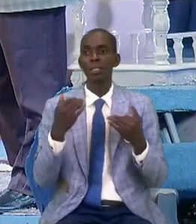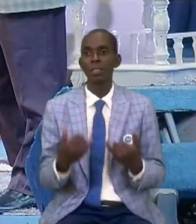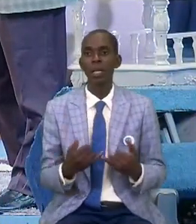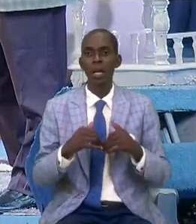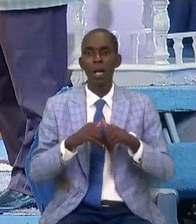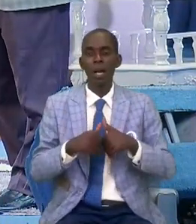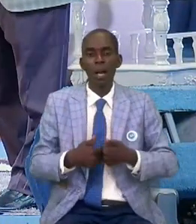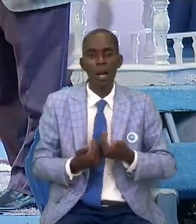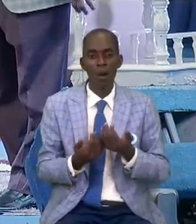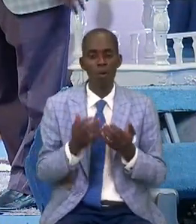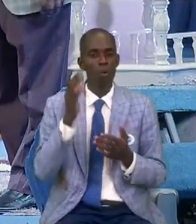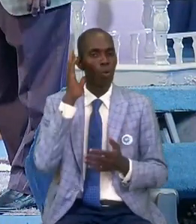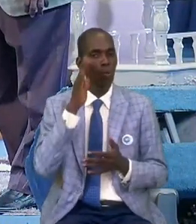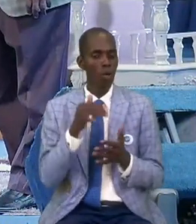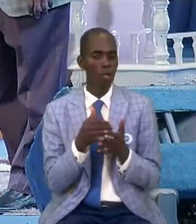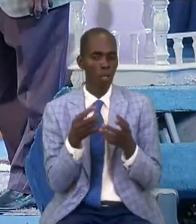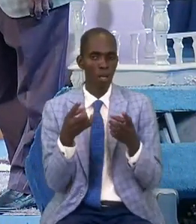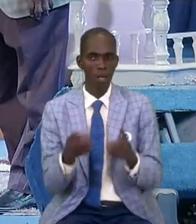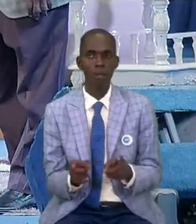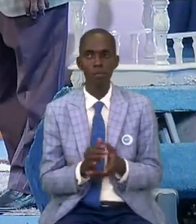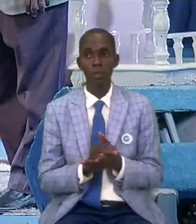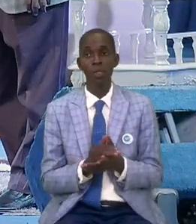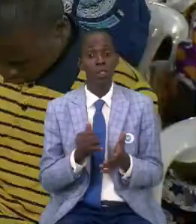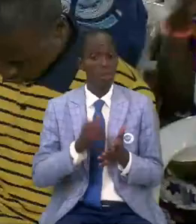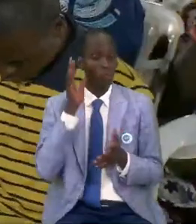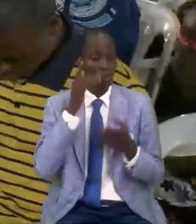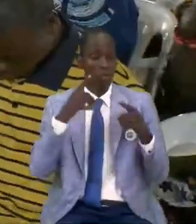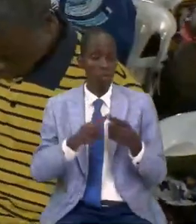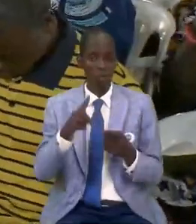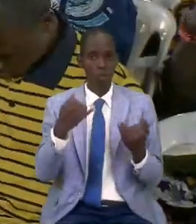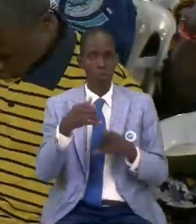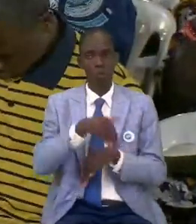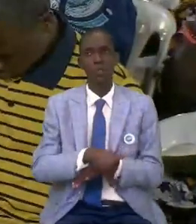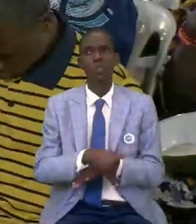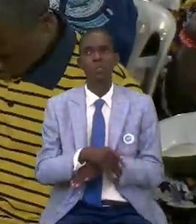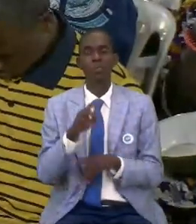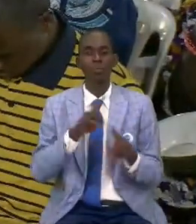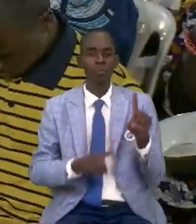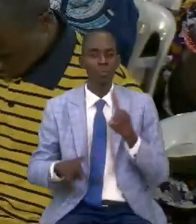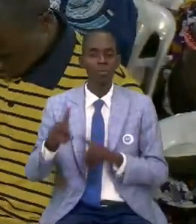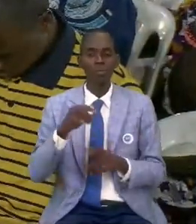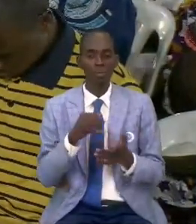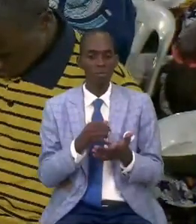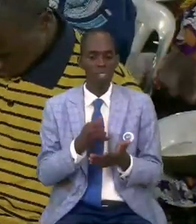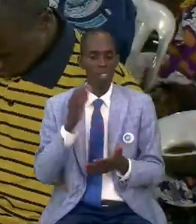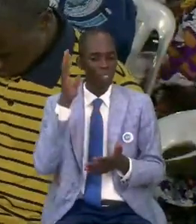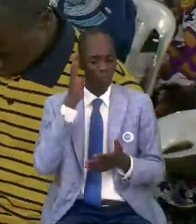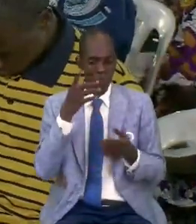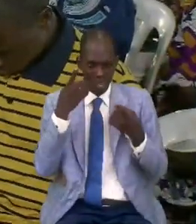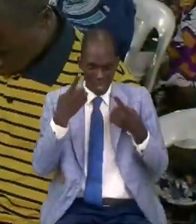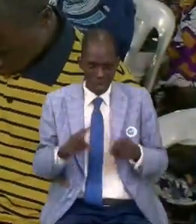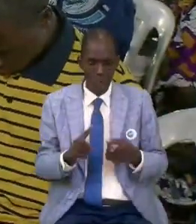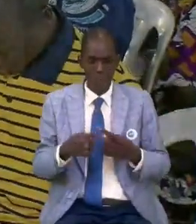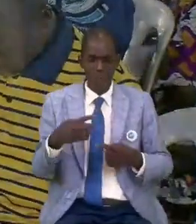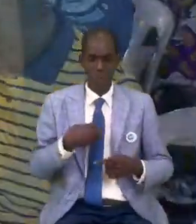tonight. Say, it will happen to me tonight. Look at Acts chapter 5, and